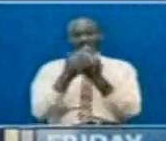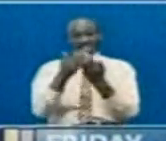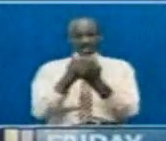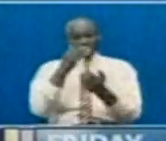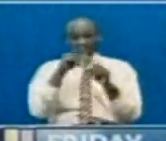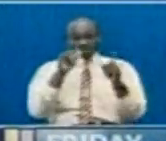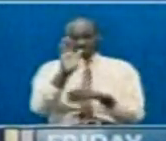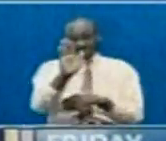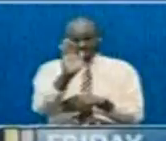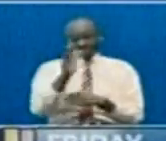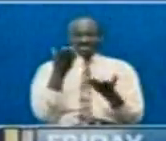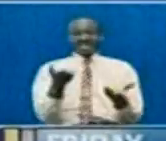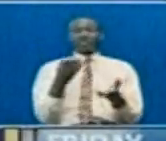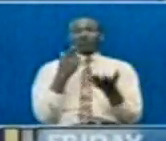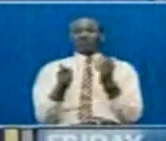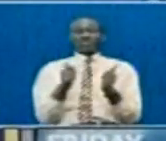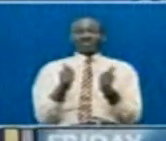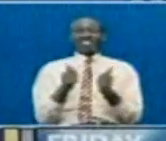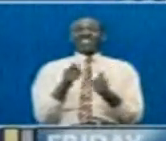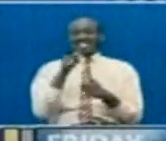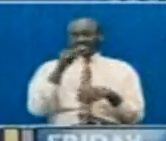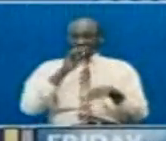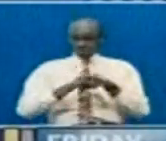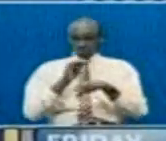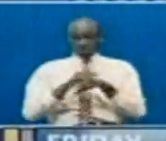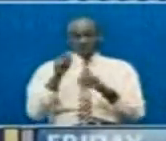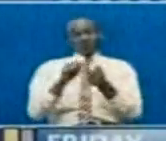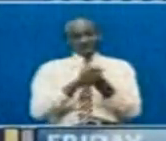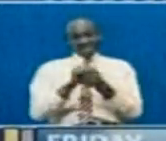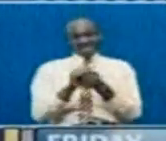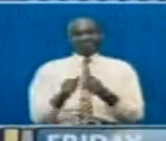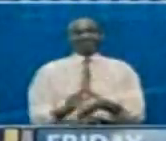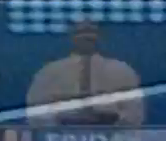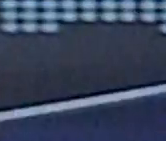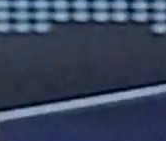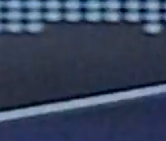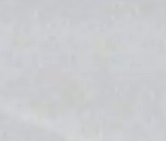Your Language. Well, that has been, you know, that favorite segment right here on Friday Briefing.